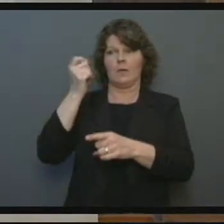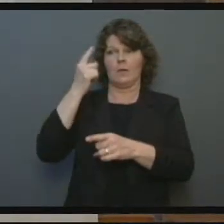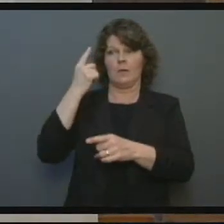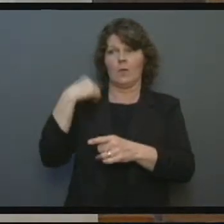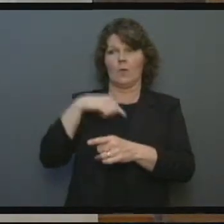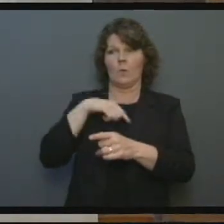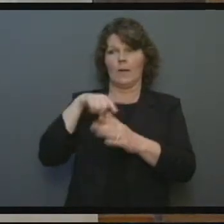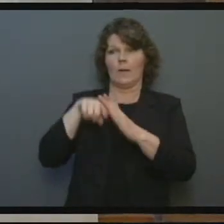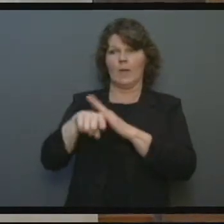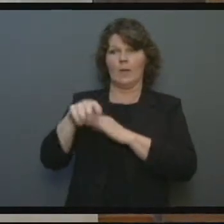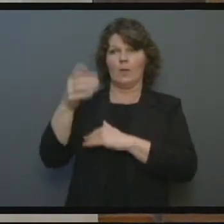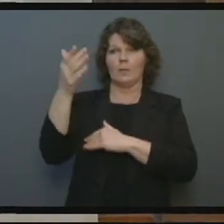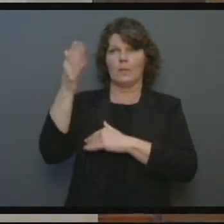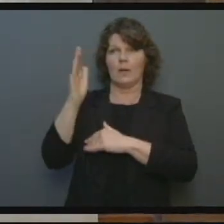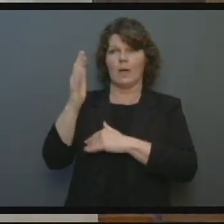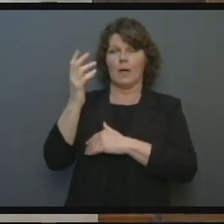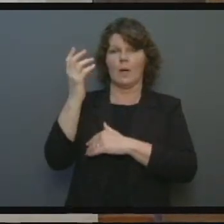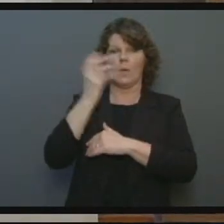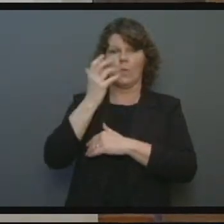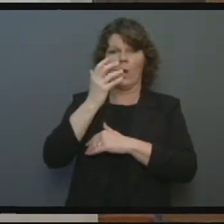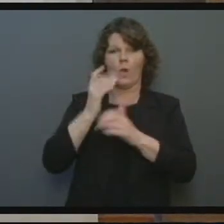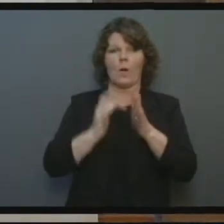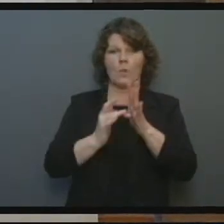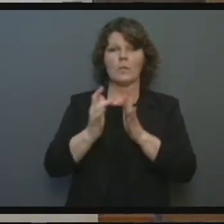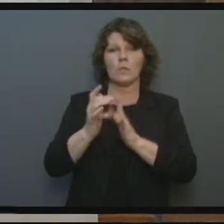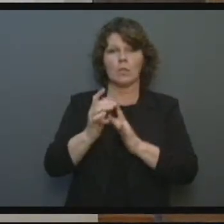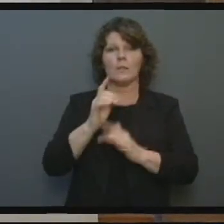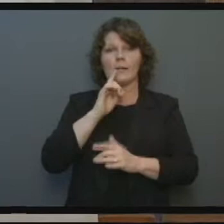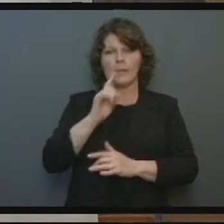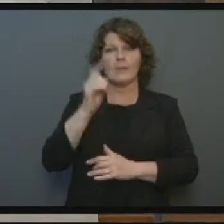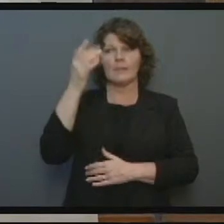this Jesus of Nazareth actually was who he said he was.